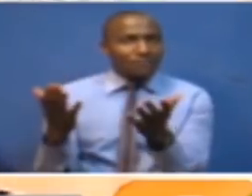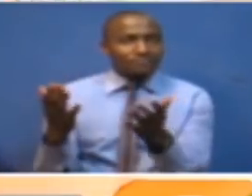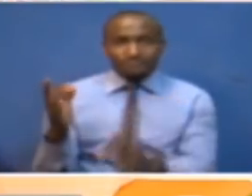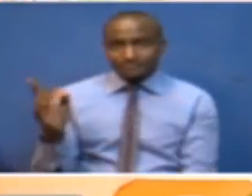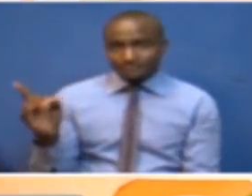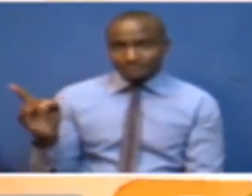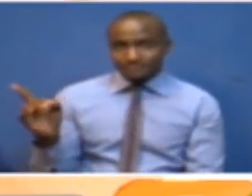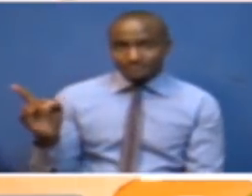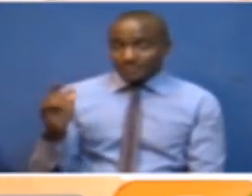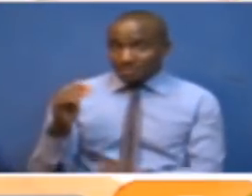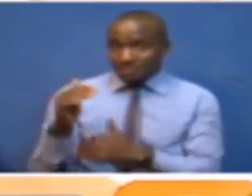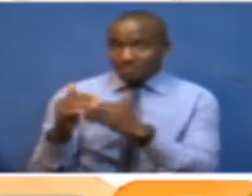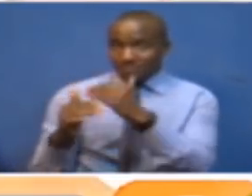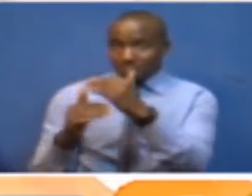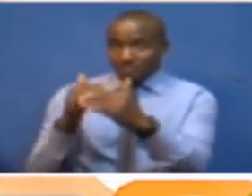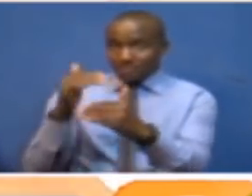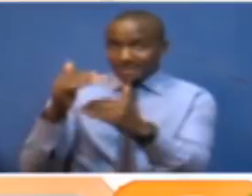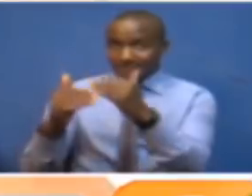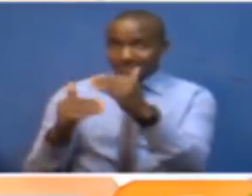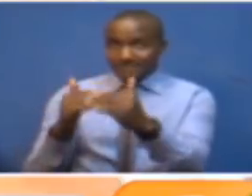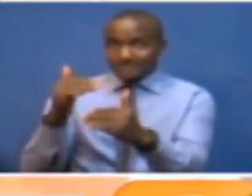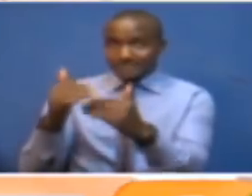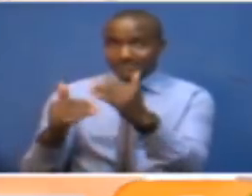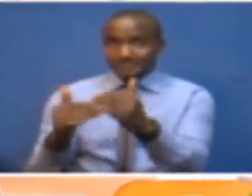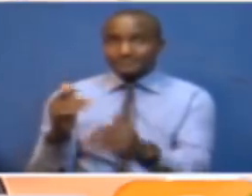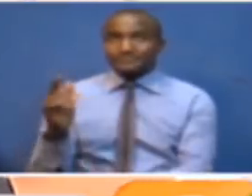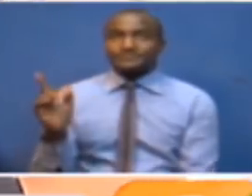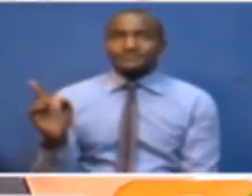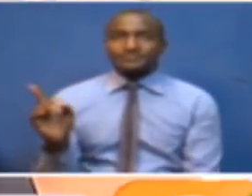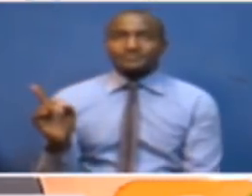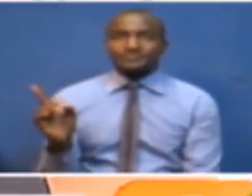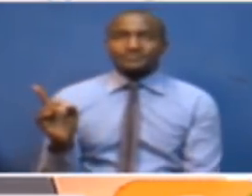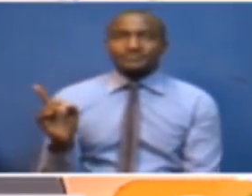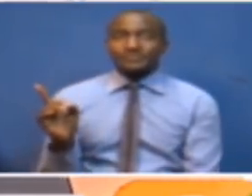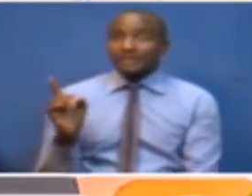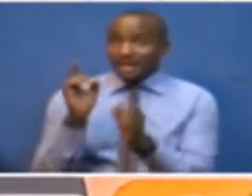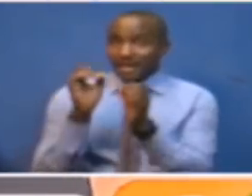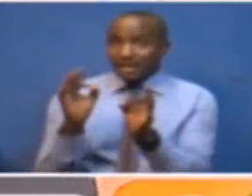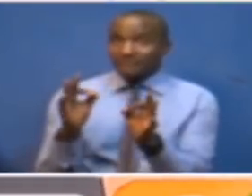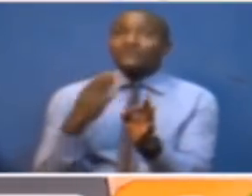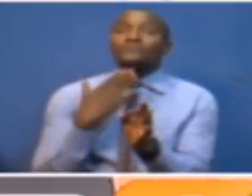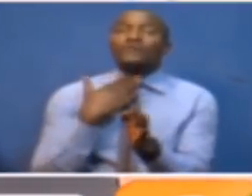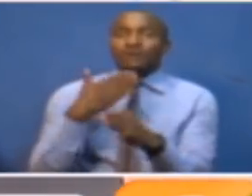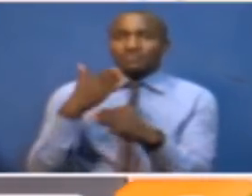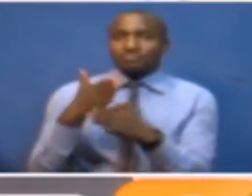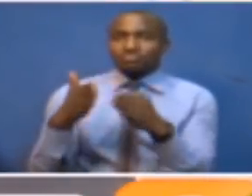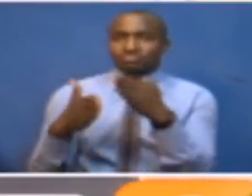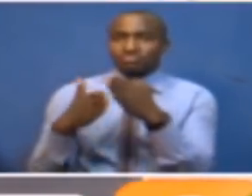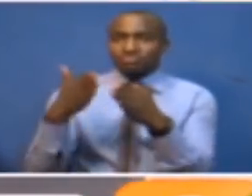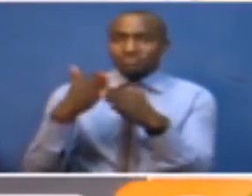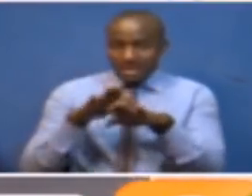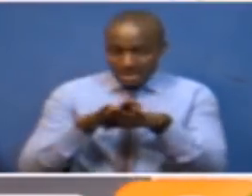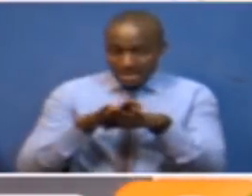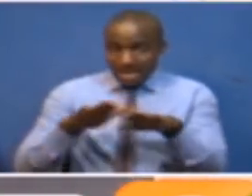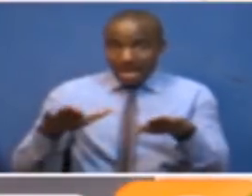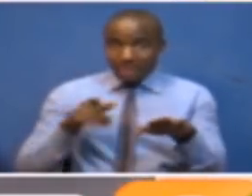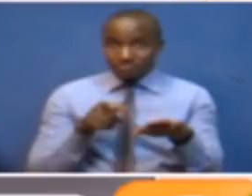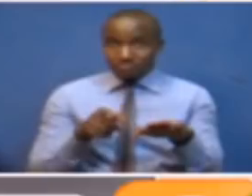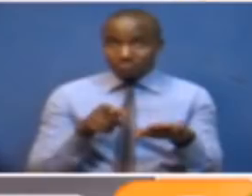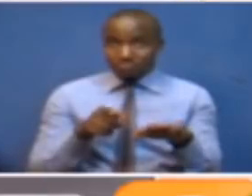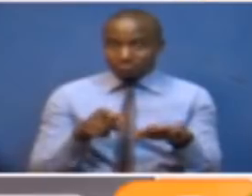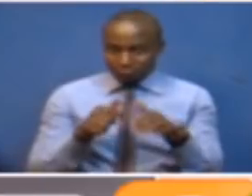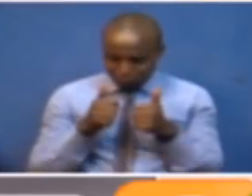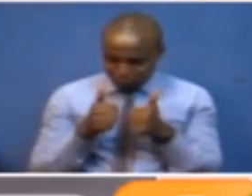process is like tonight. This is what we can tell you when you're putting up your building. It all starts with a piece of land that you buy, you're happy with